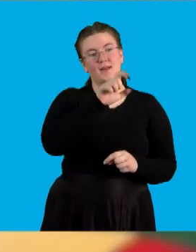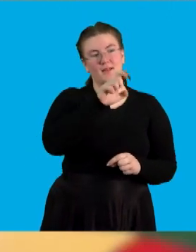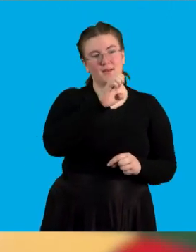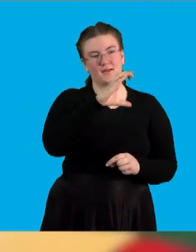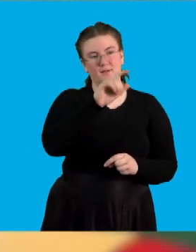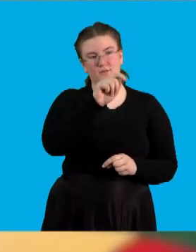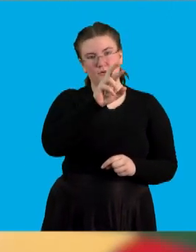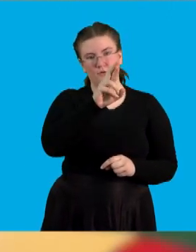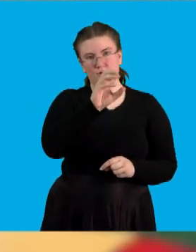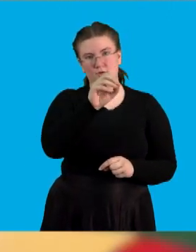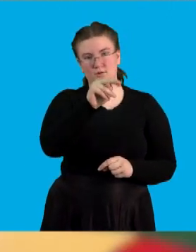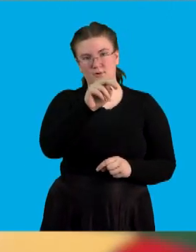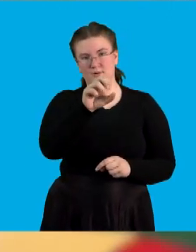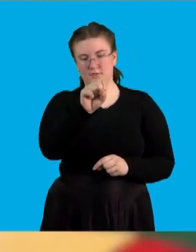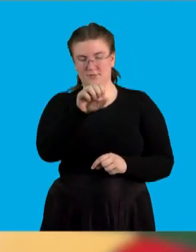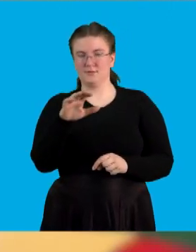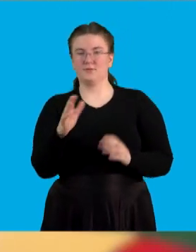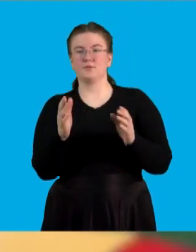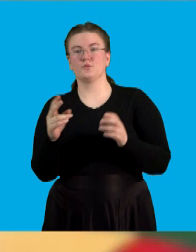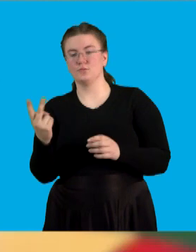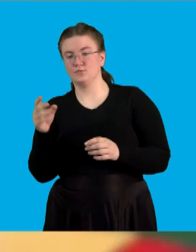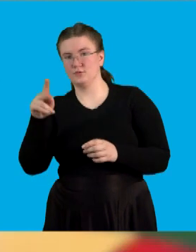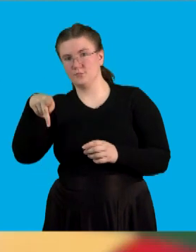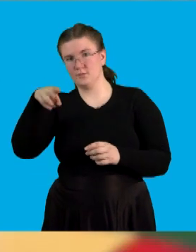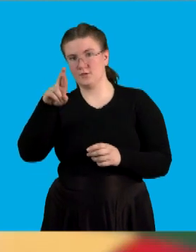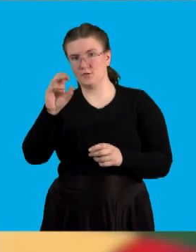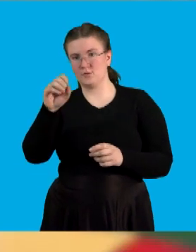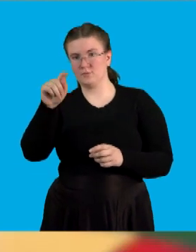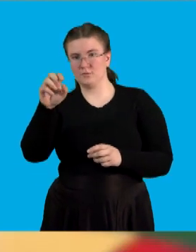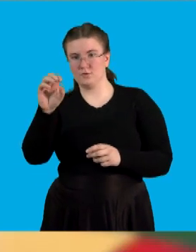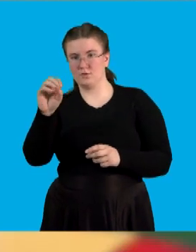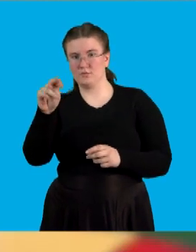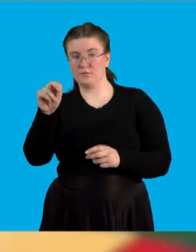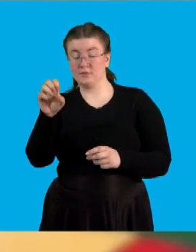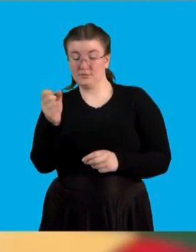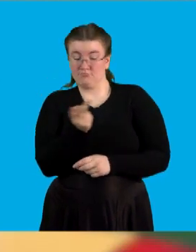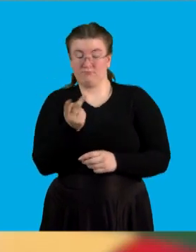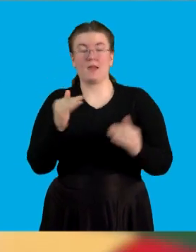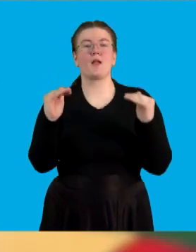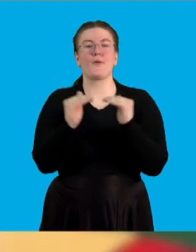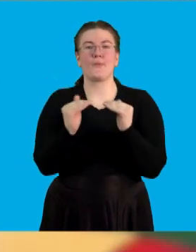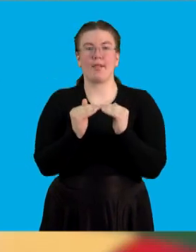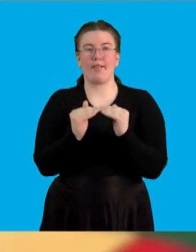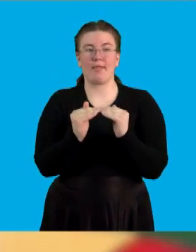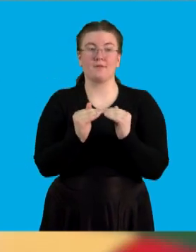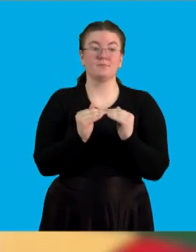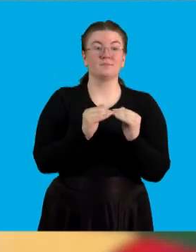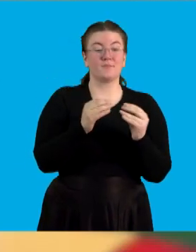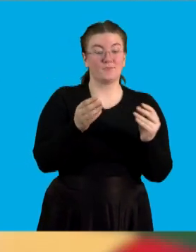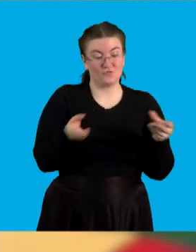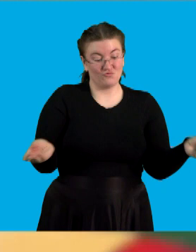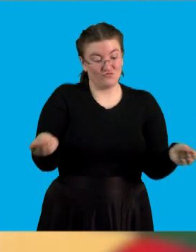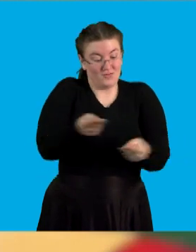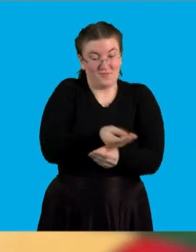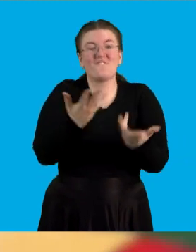of protons were equal. So the ones that transfer electrons will, after having transferred the electrons, be more positive,